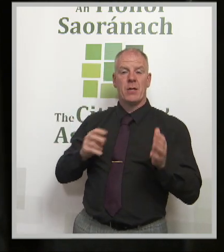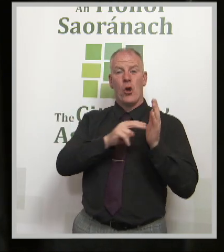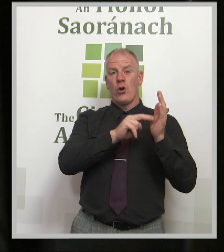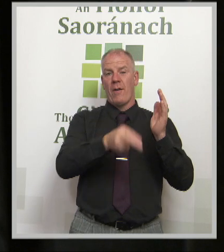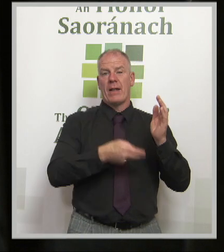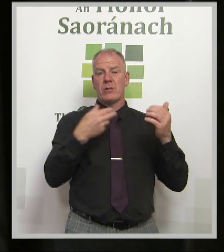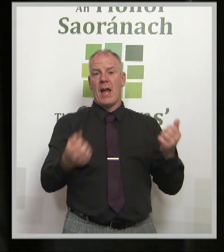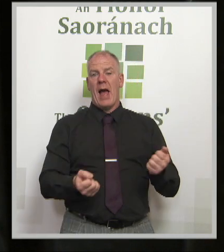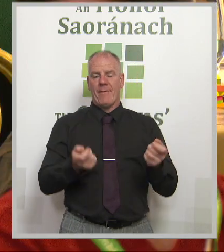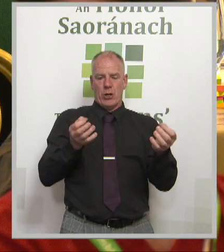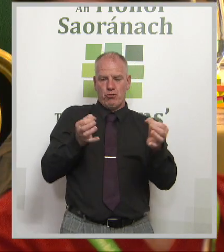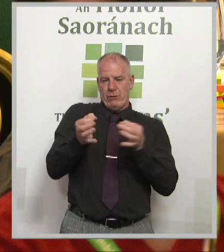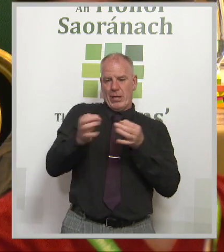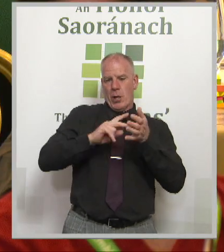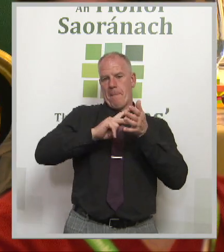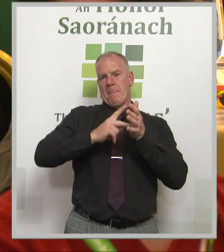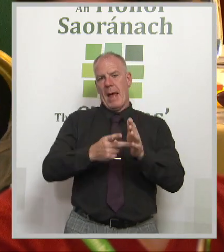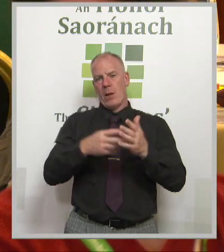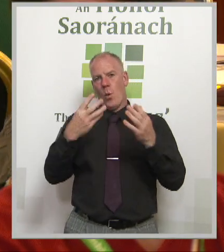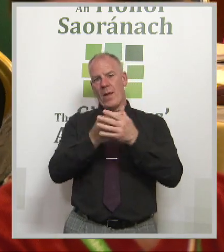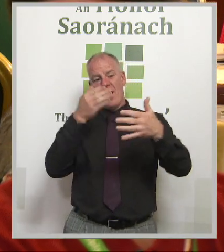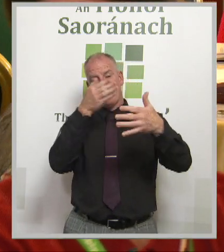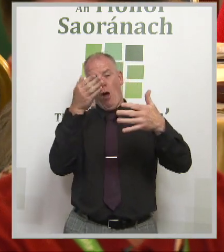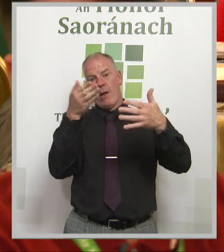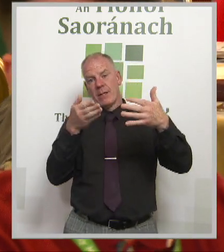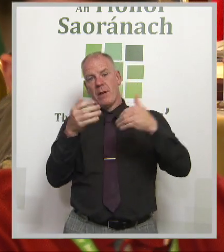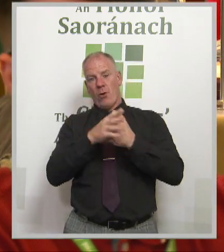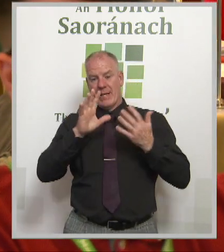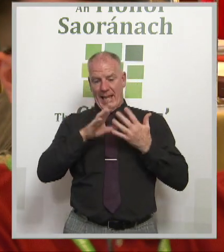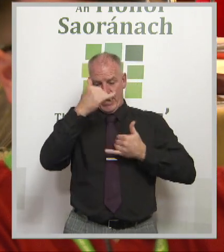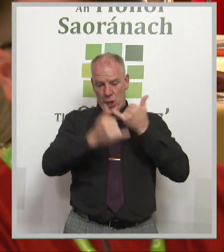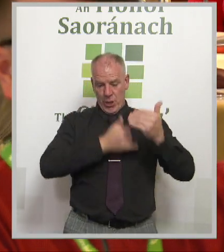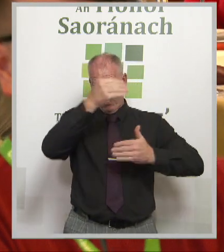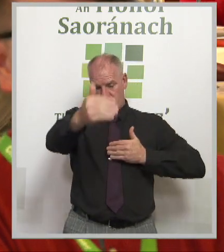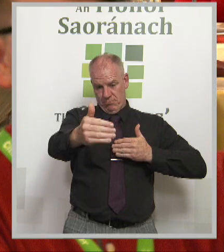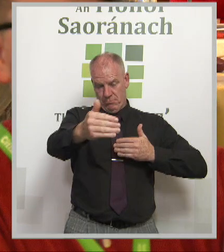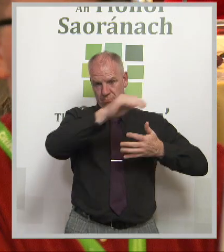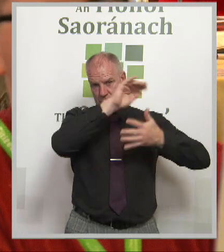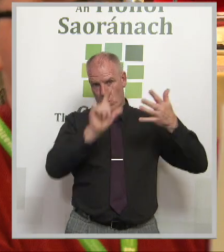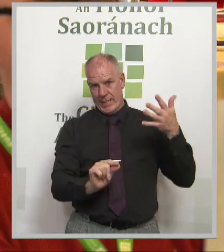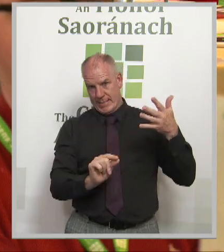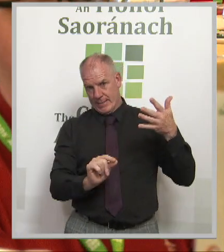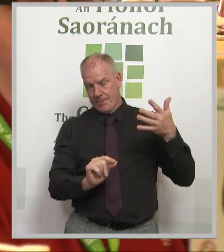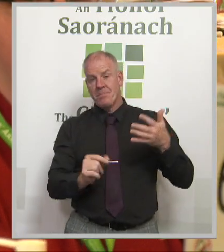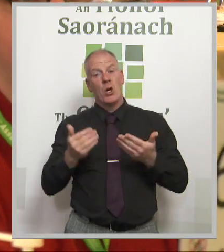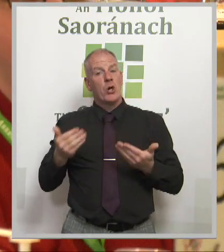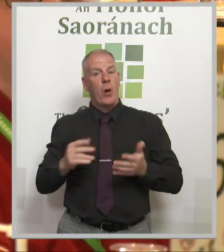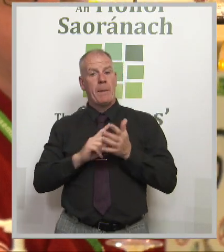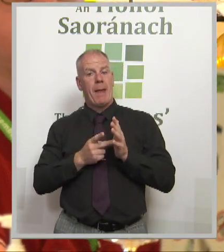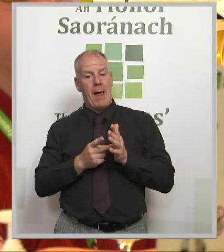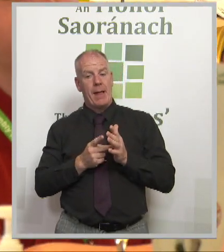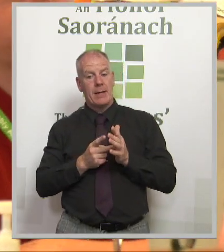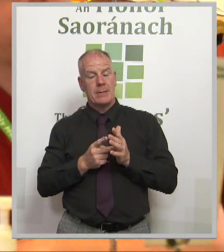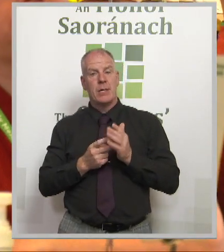operates through strategic plans setting targets for each 10-year period. The current plan is